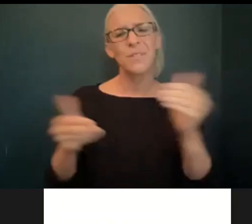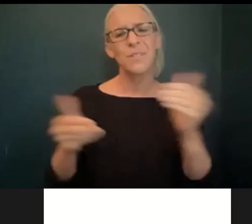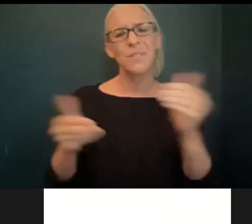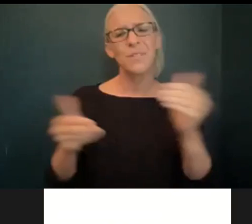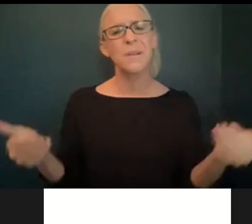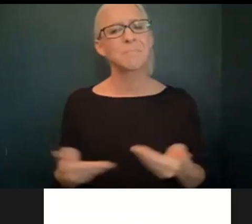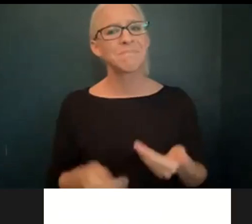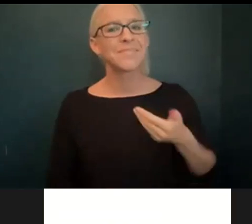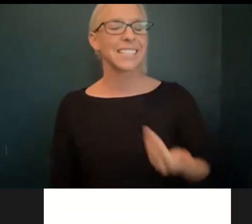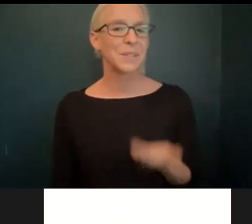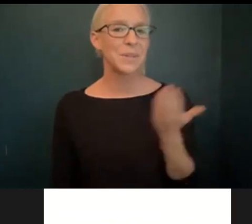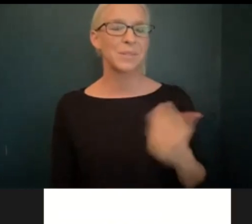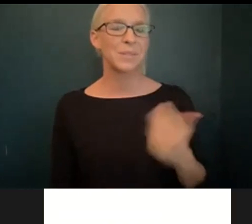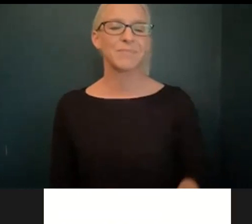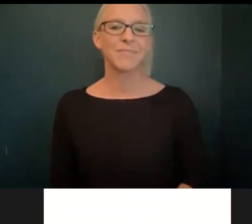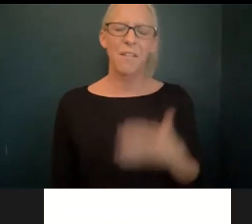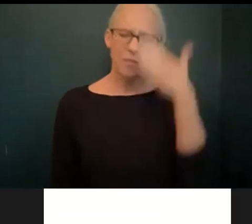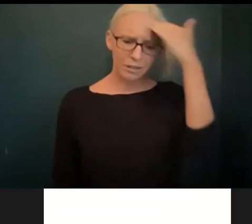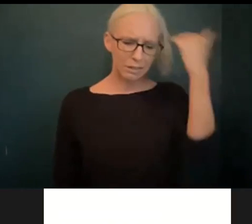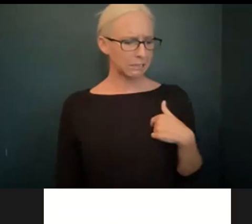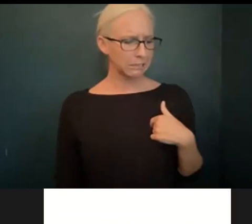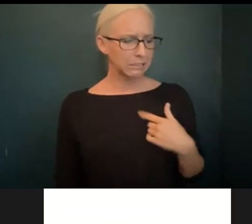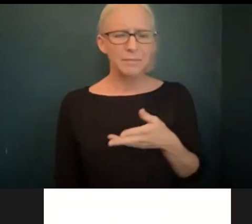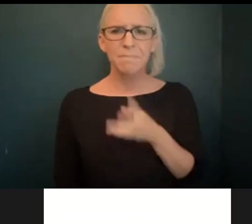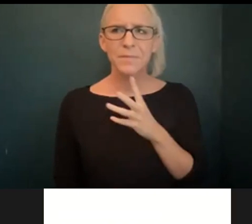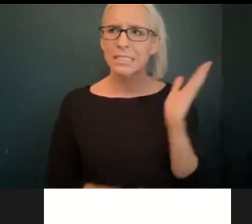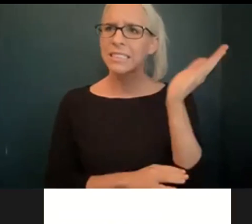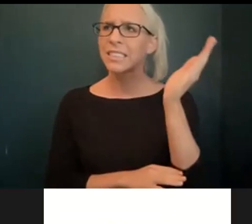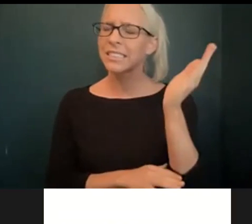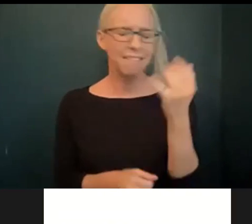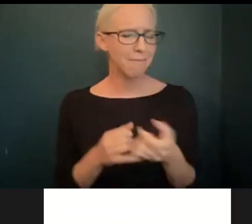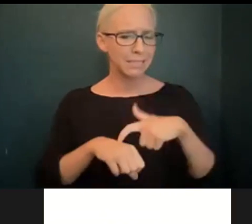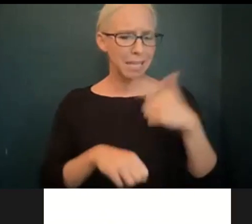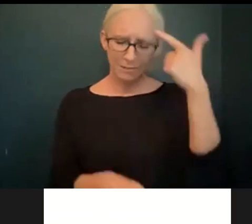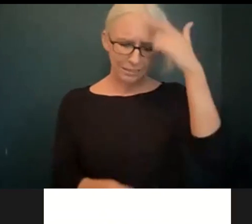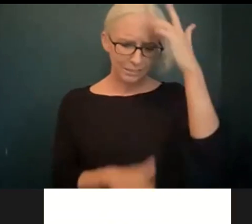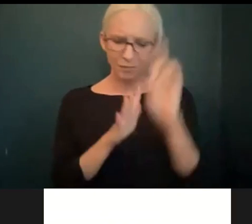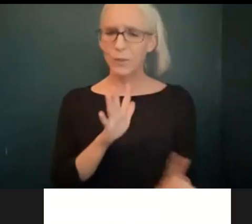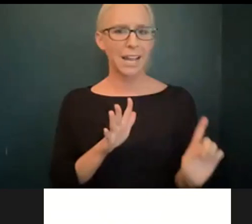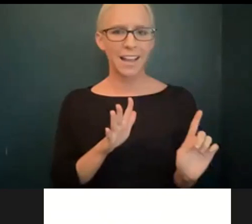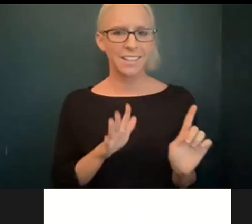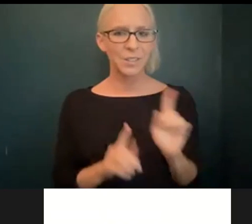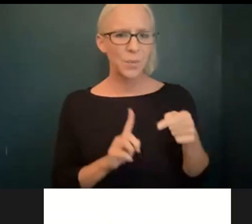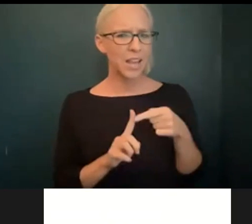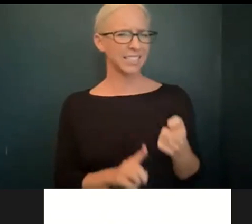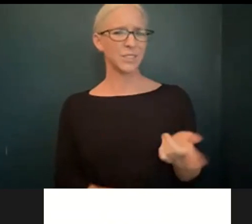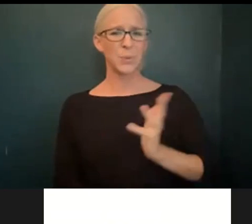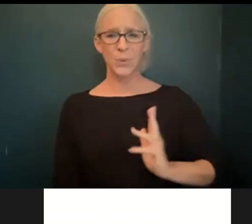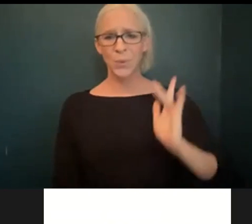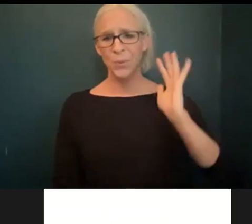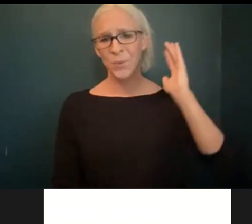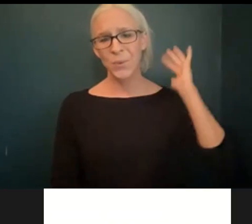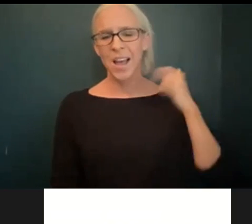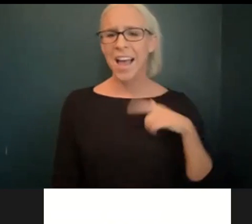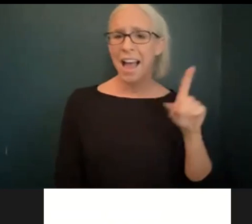again. I forgot, when did I speak to the group last? I was trying to remember, but It was a while ago. Do